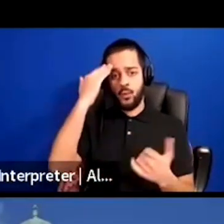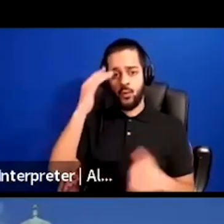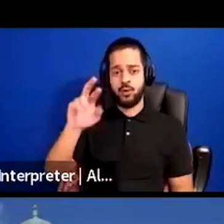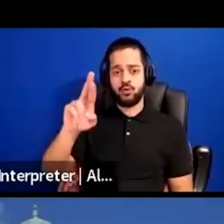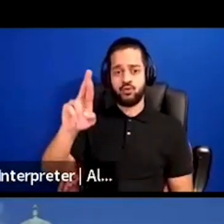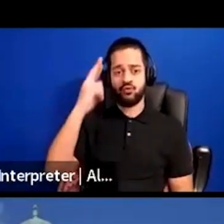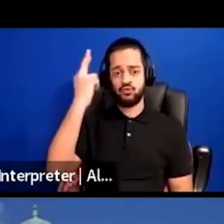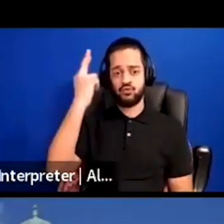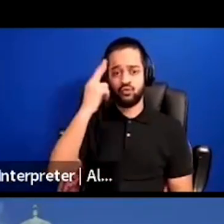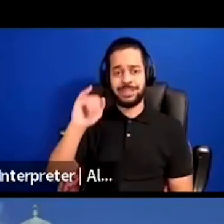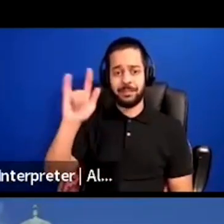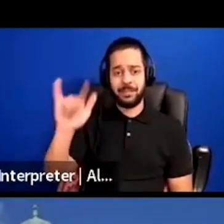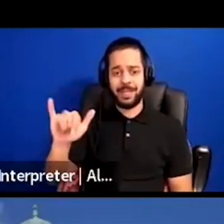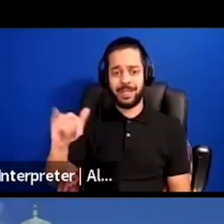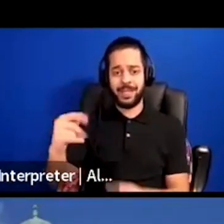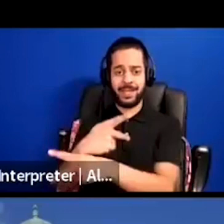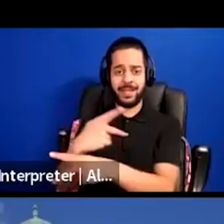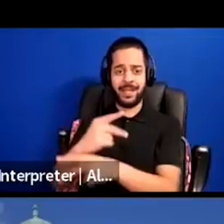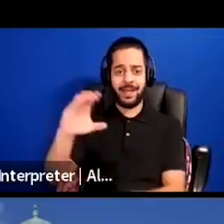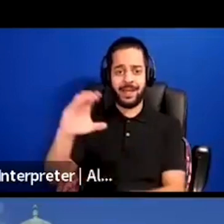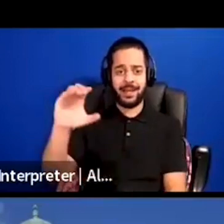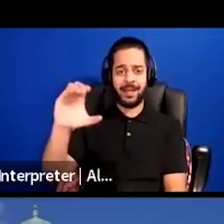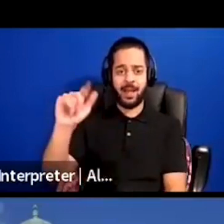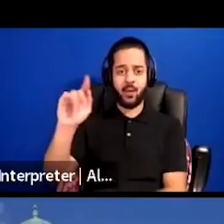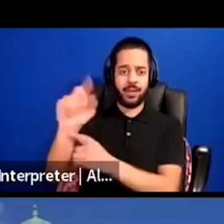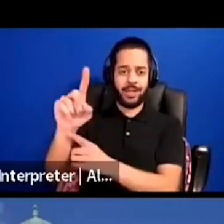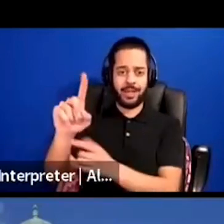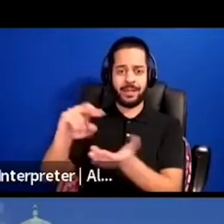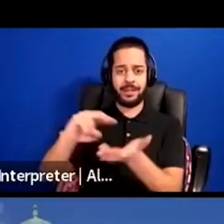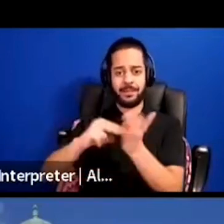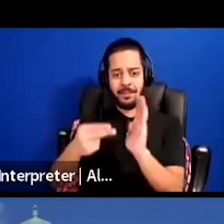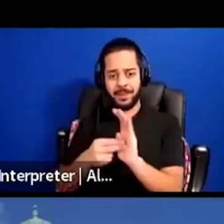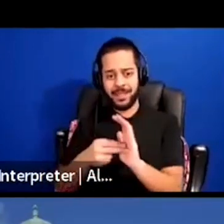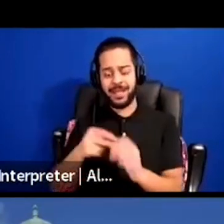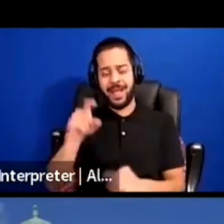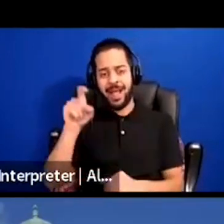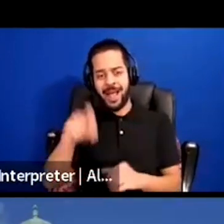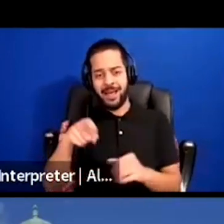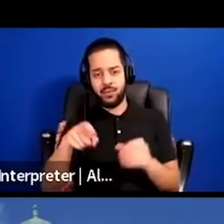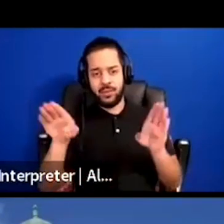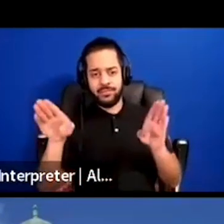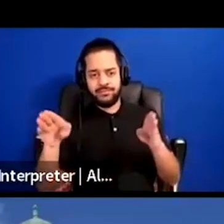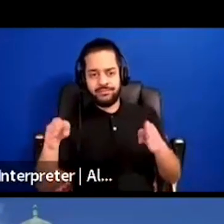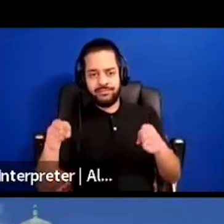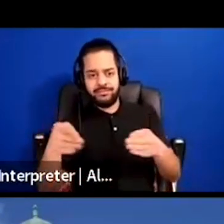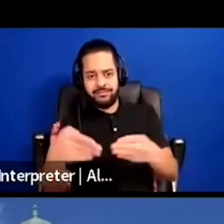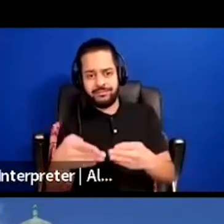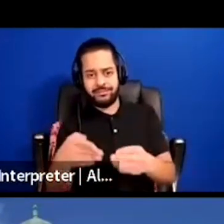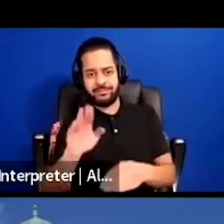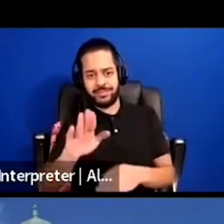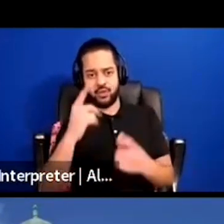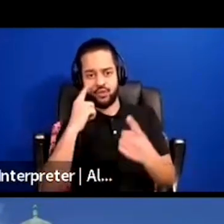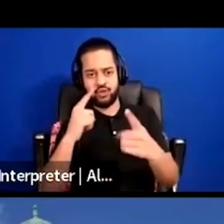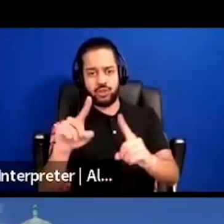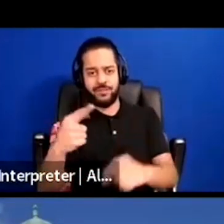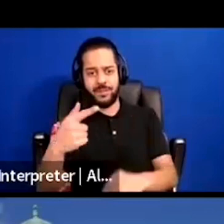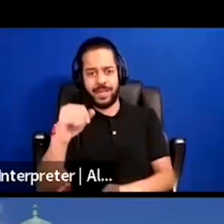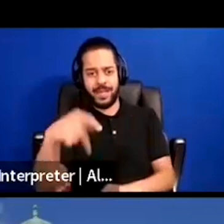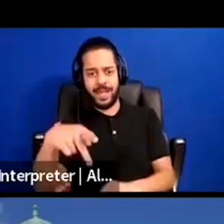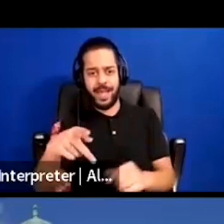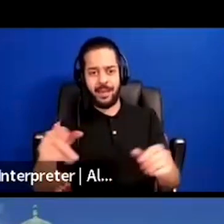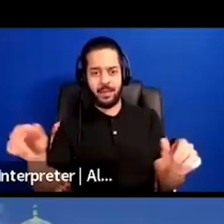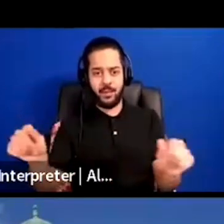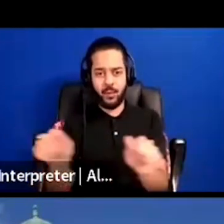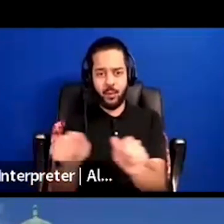should be making adequate, if not narrowing the achievement gap. And what we end up seeing is IEPs that have the same goals